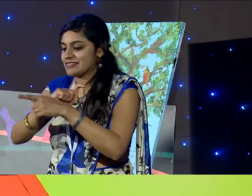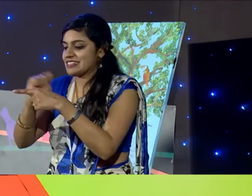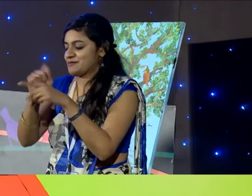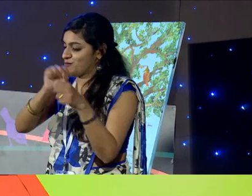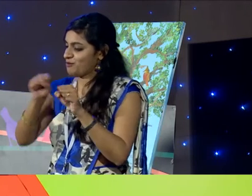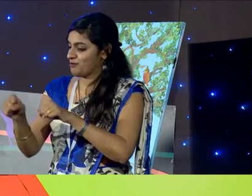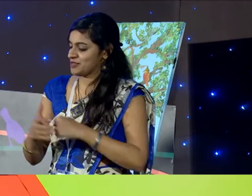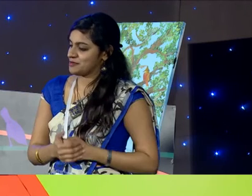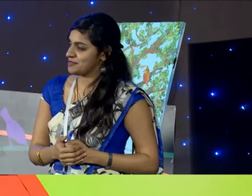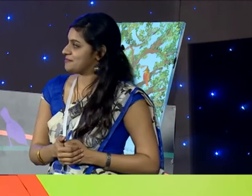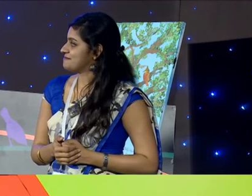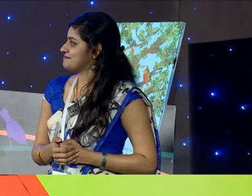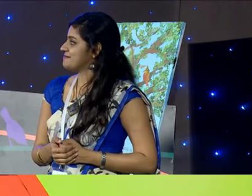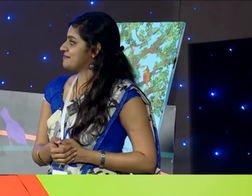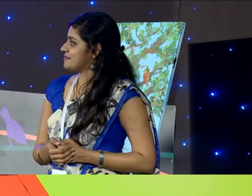to be effective.